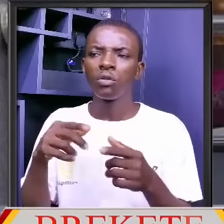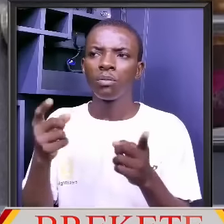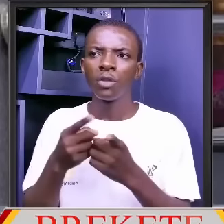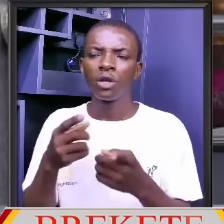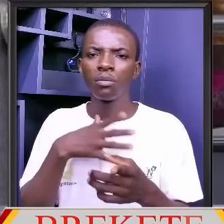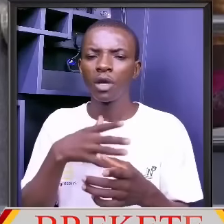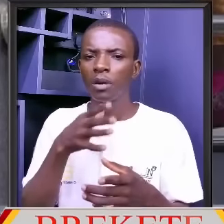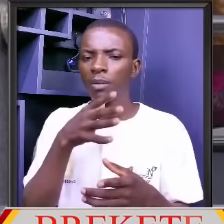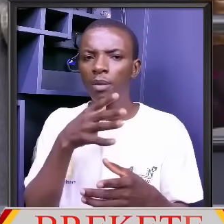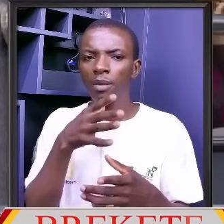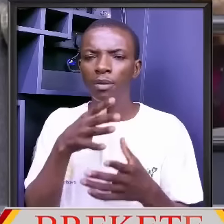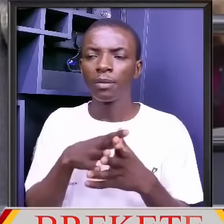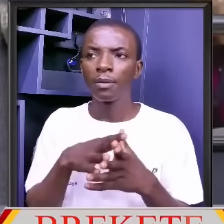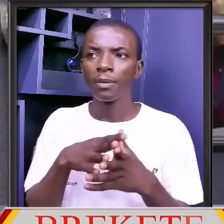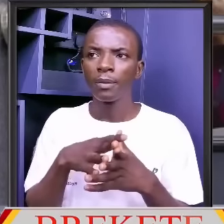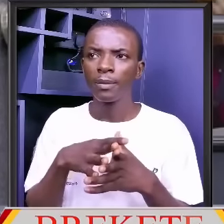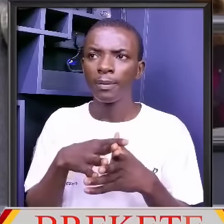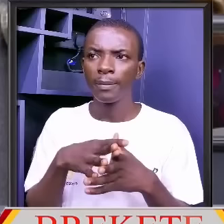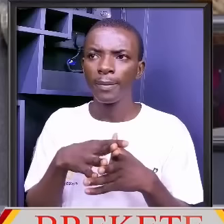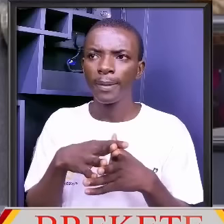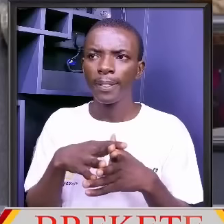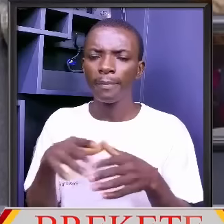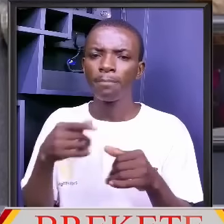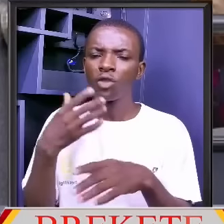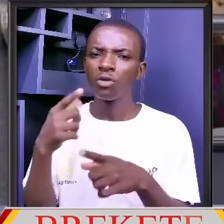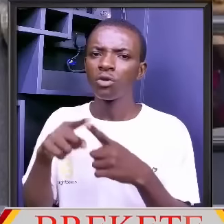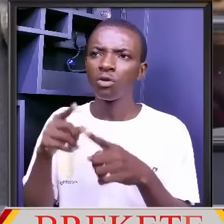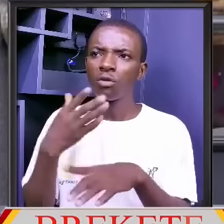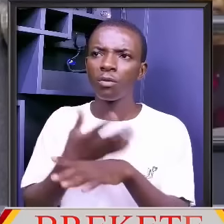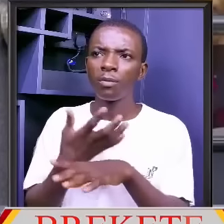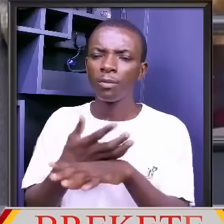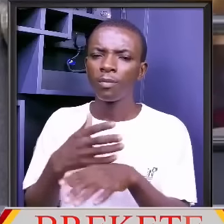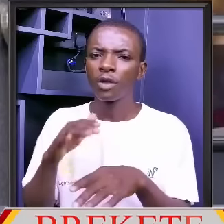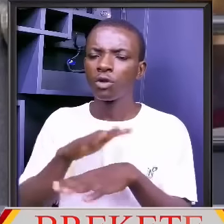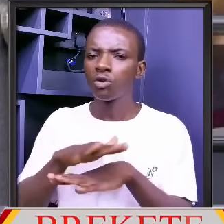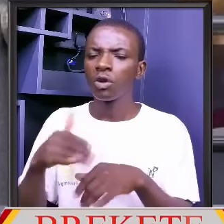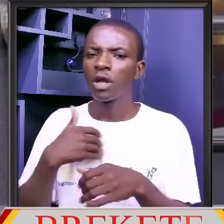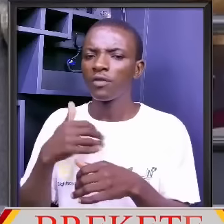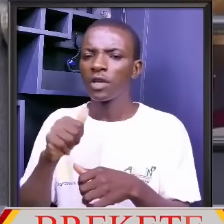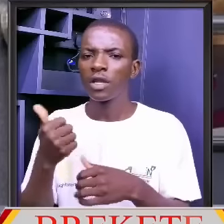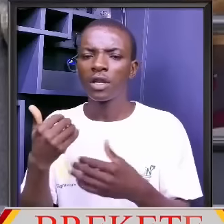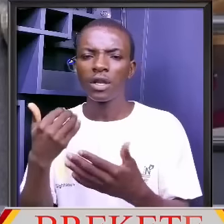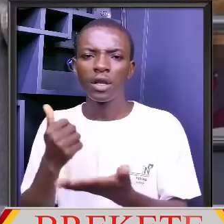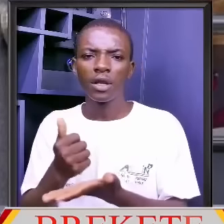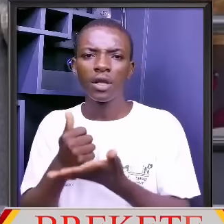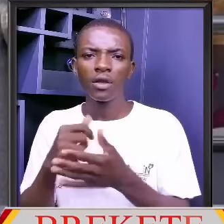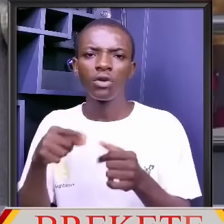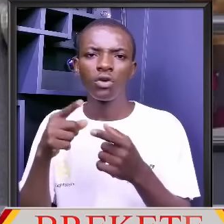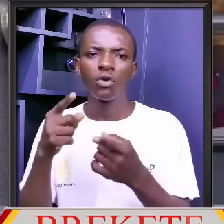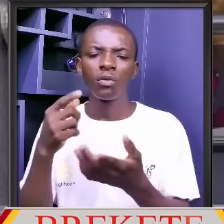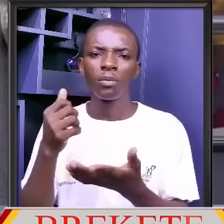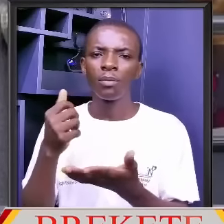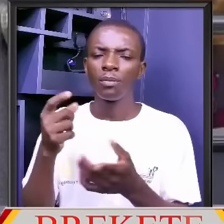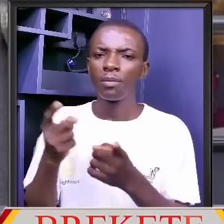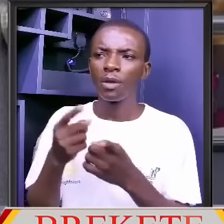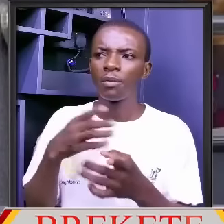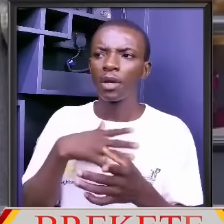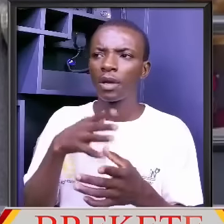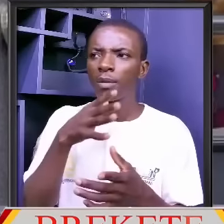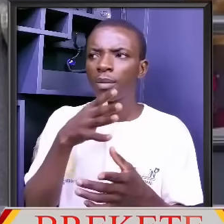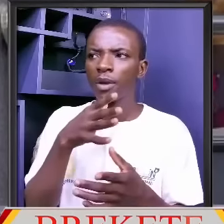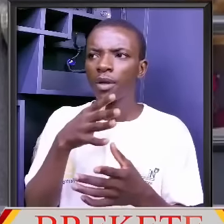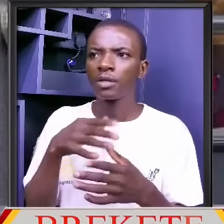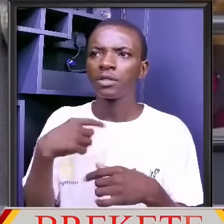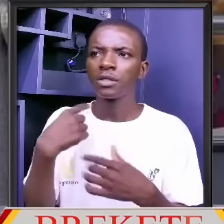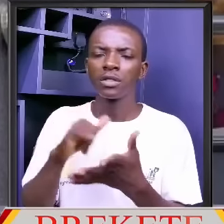mama. Ma, I go beg her. Your mama again? Make I go. I don't get any help. I can't go meet my mama. My